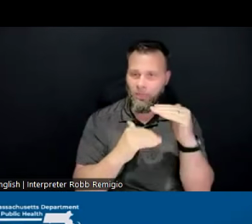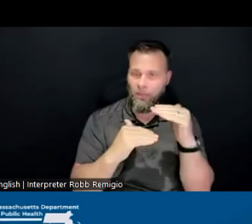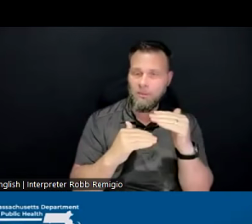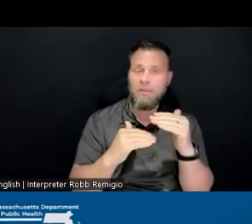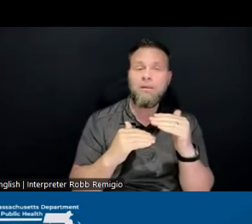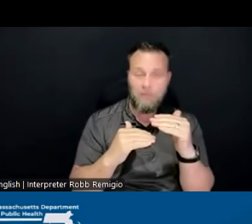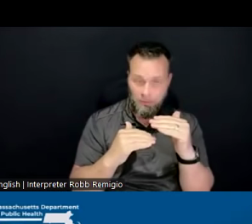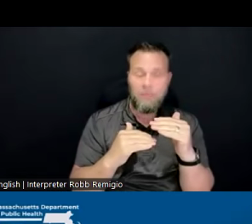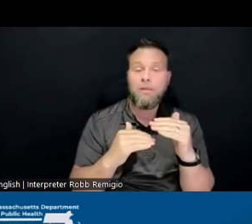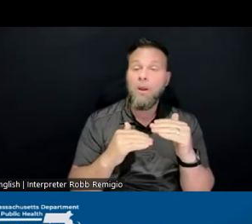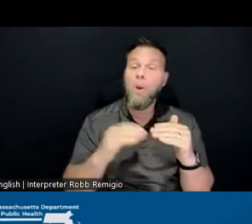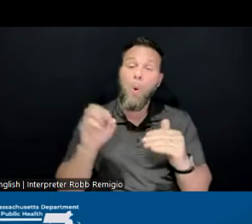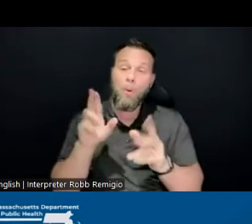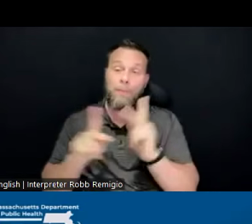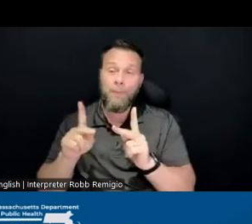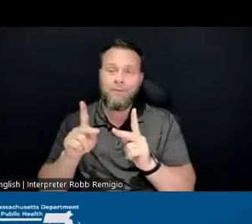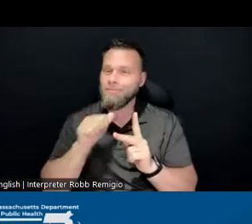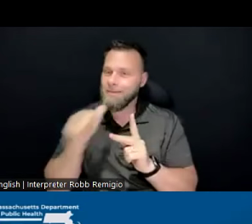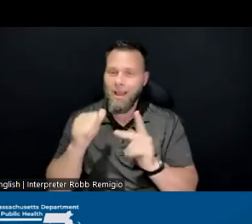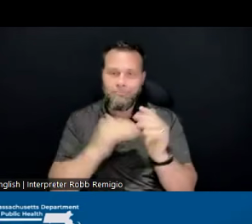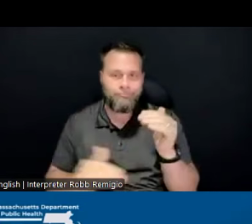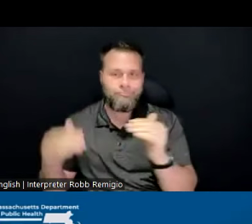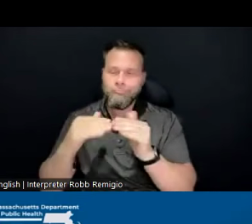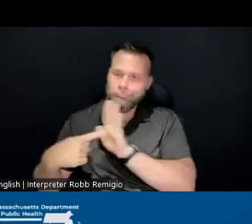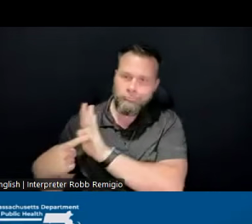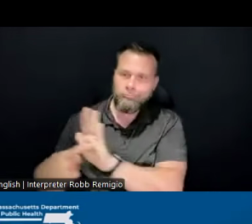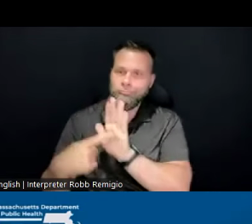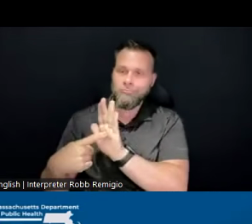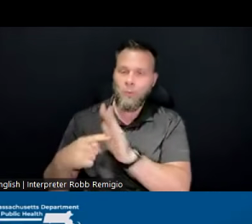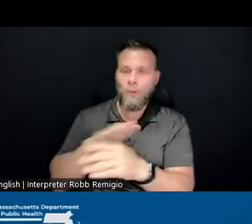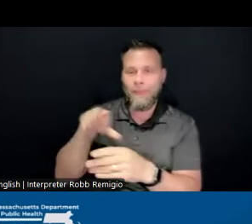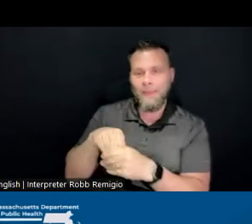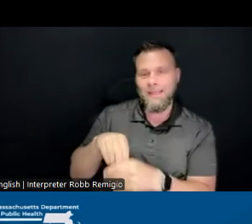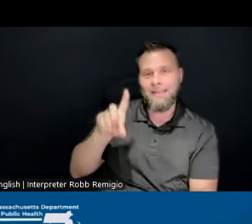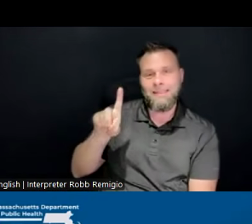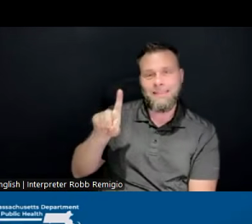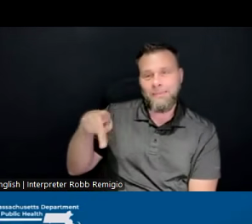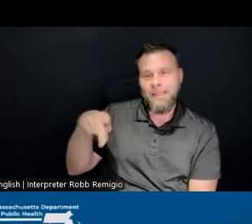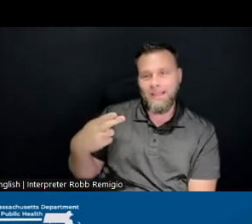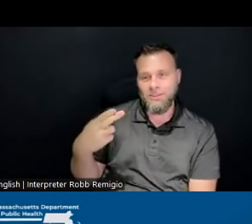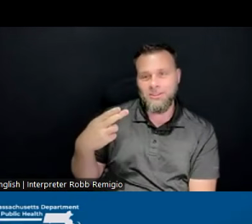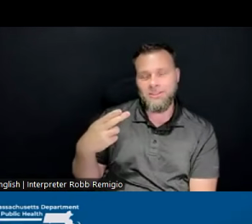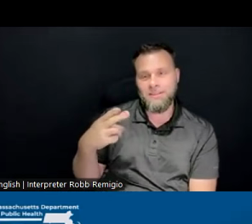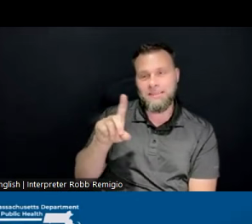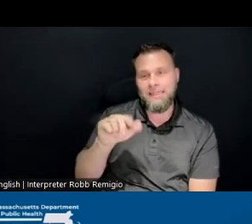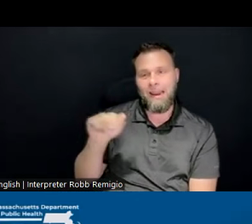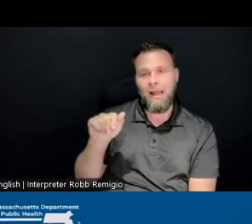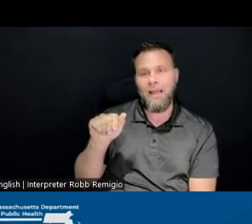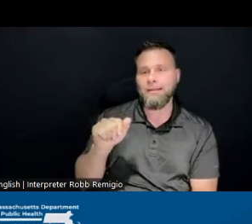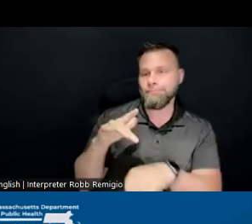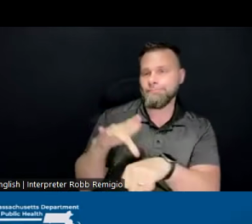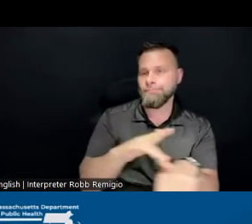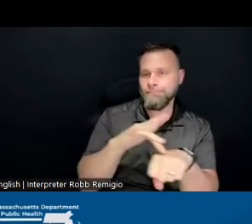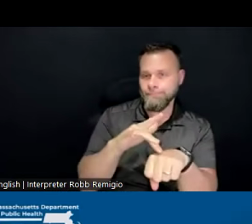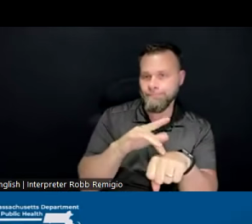are underrepresented or communities that are underrepresented in a lot of DPH's other data sources. So this is a really